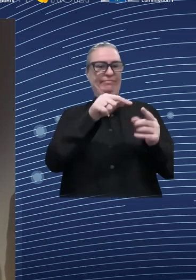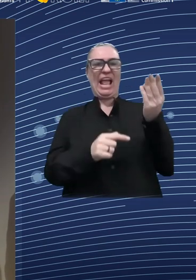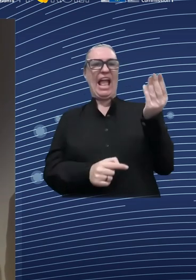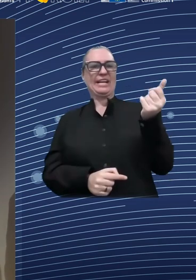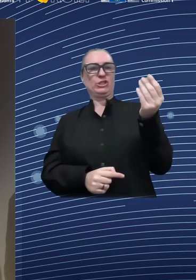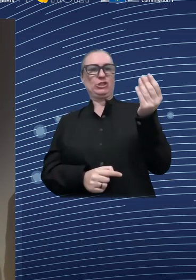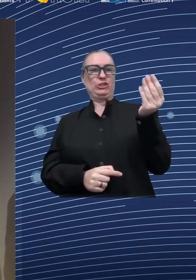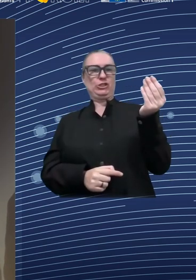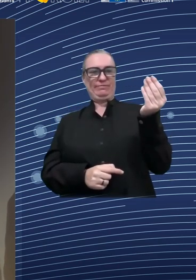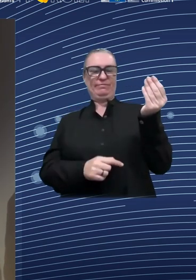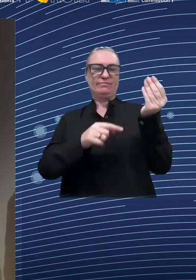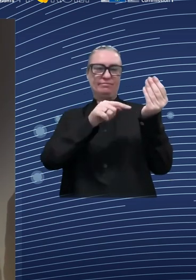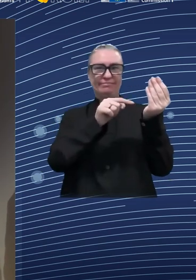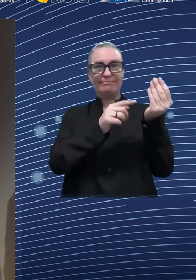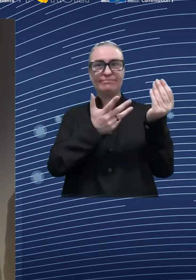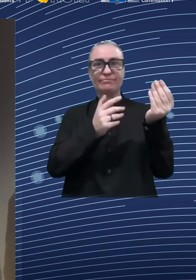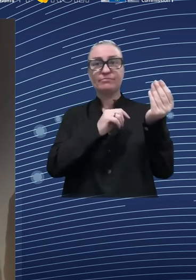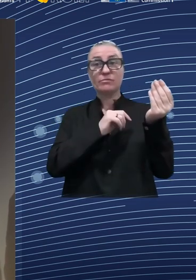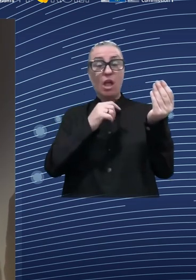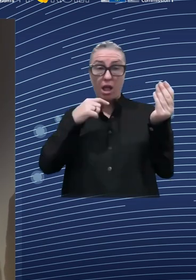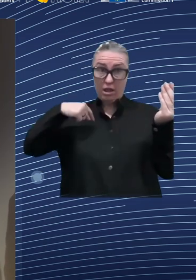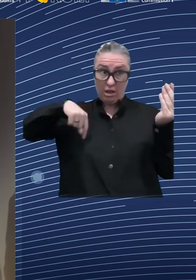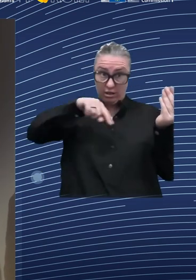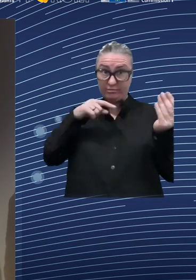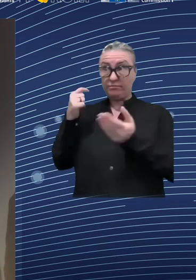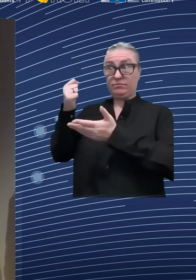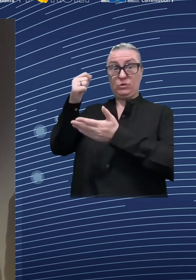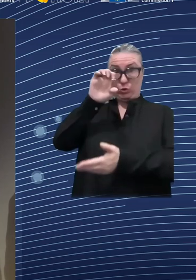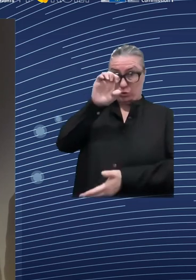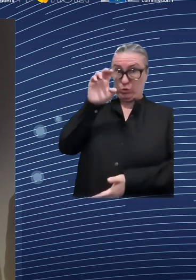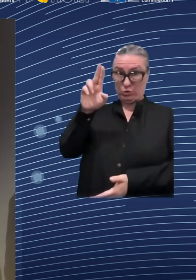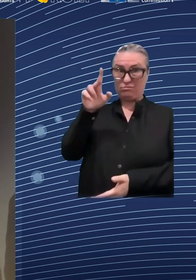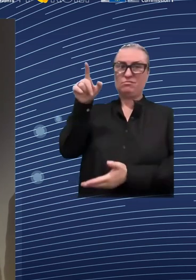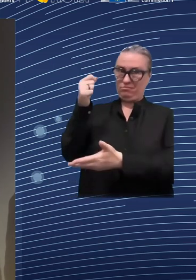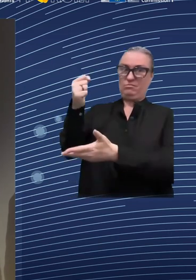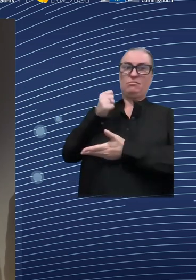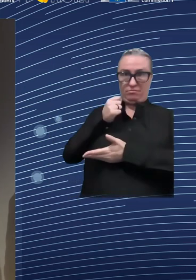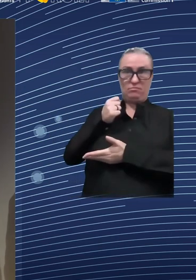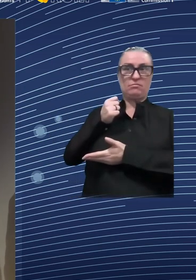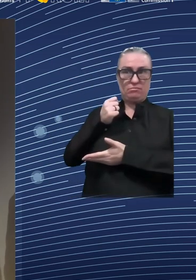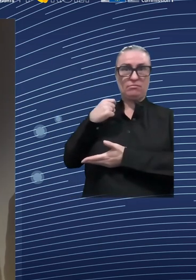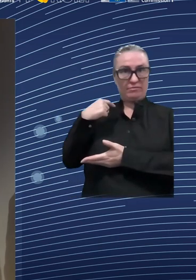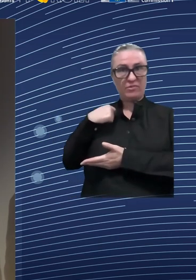we are funded by Digital Europe, and partially we are funded by resilience funds. So